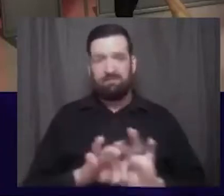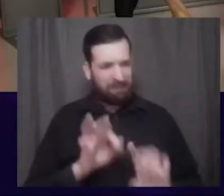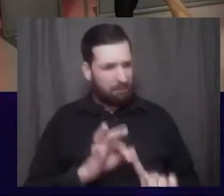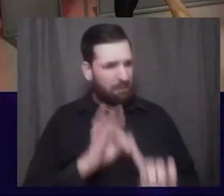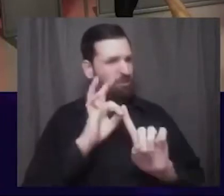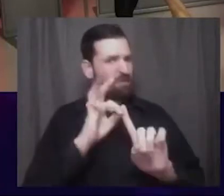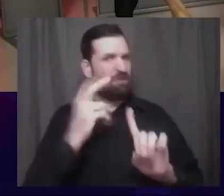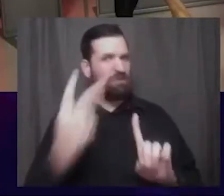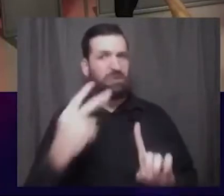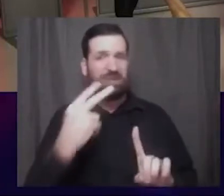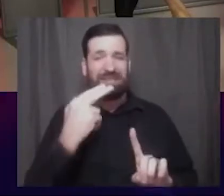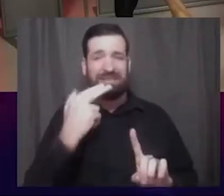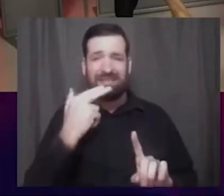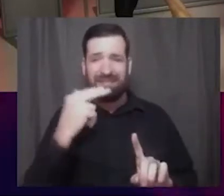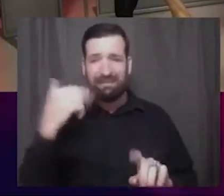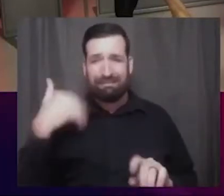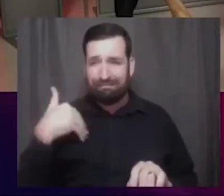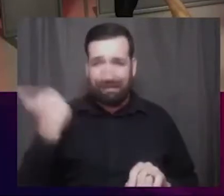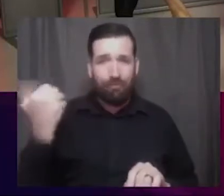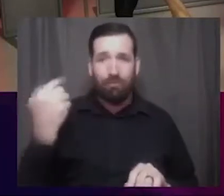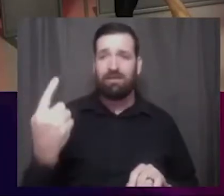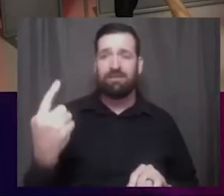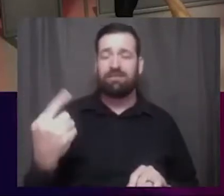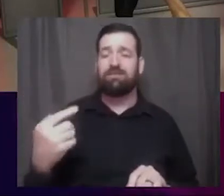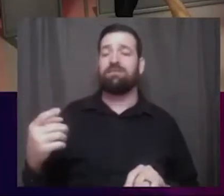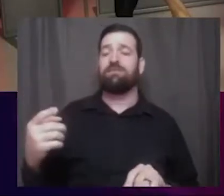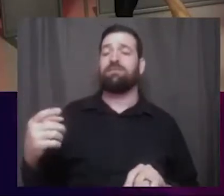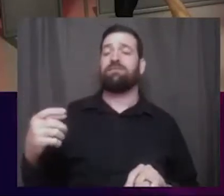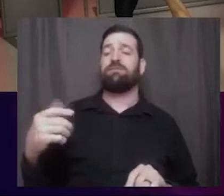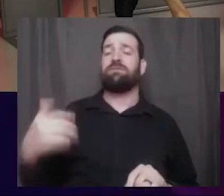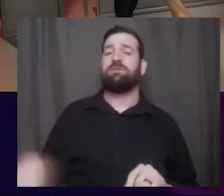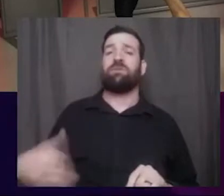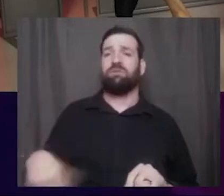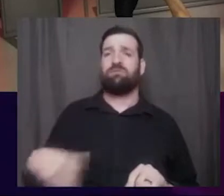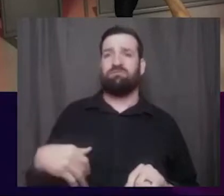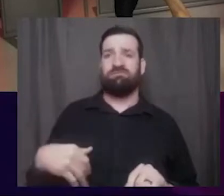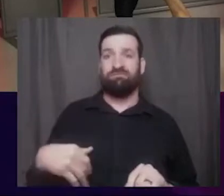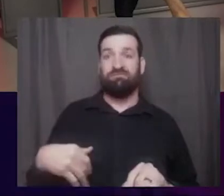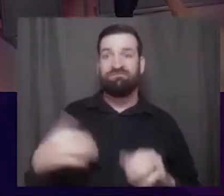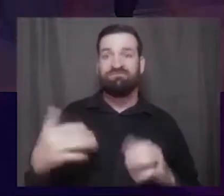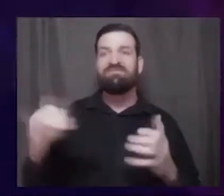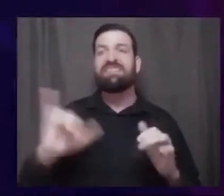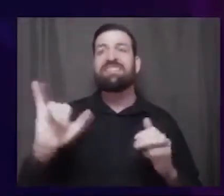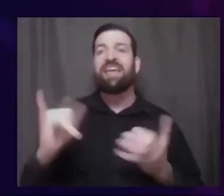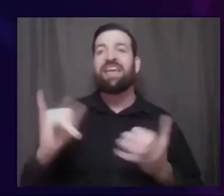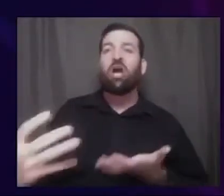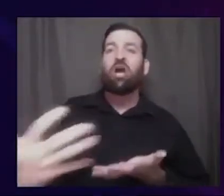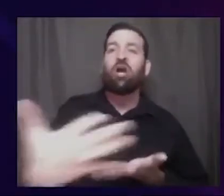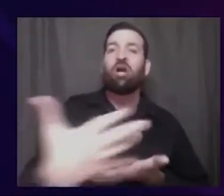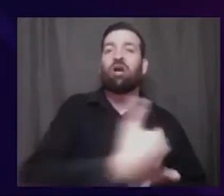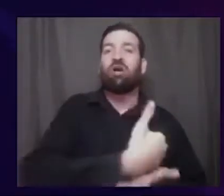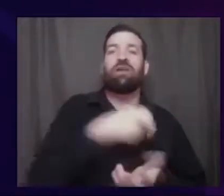ones at home. You're constantly herding squirrels when you're at that stage of your kids in